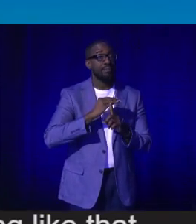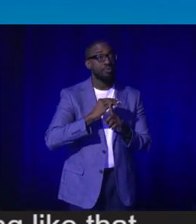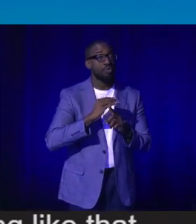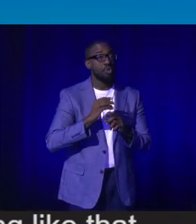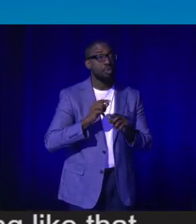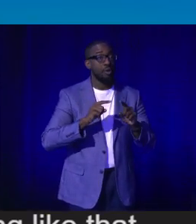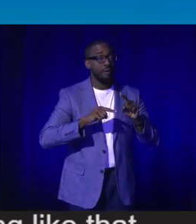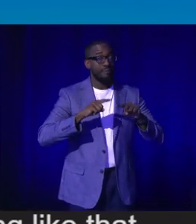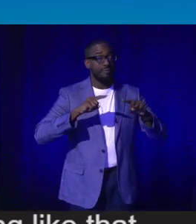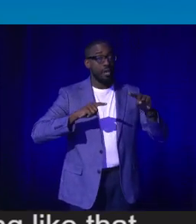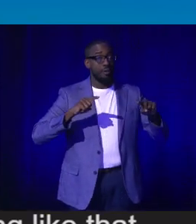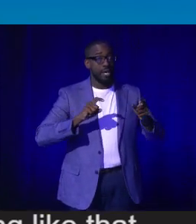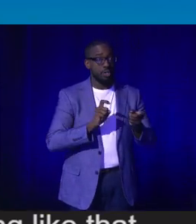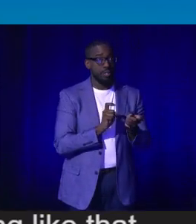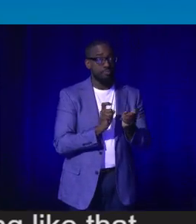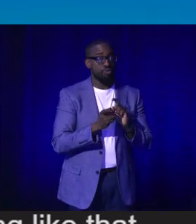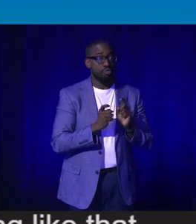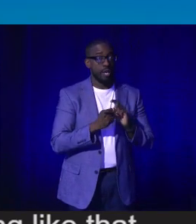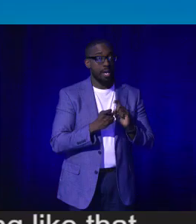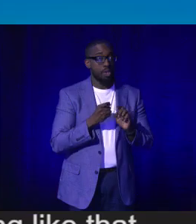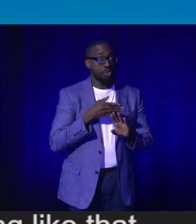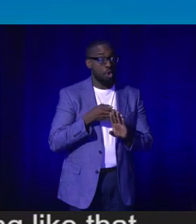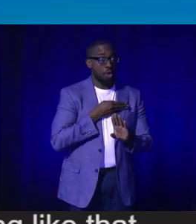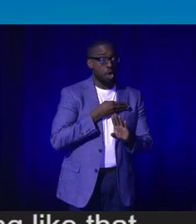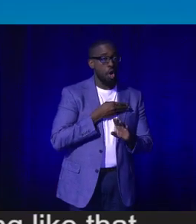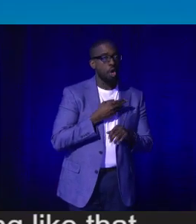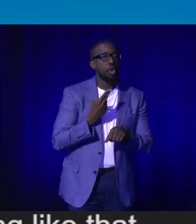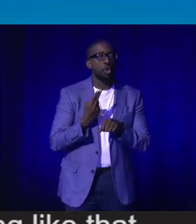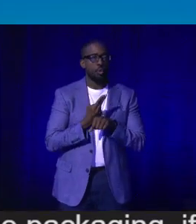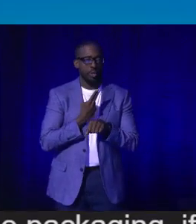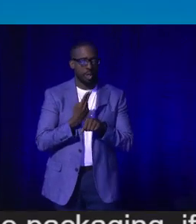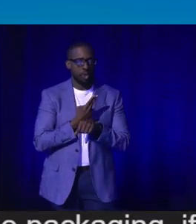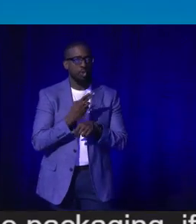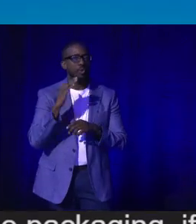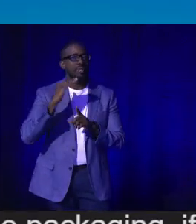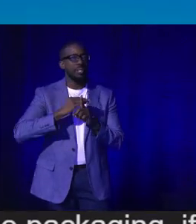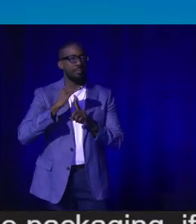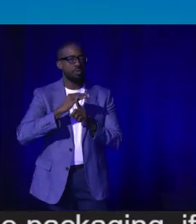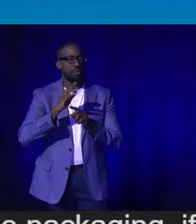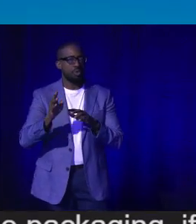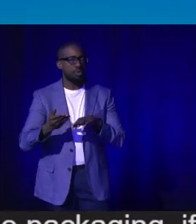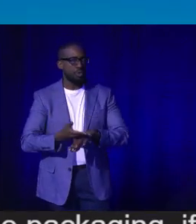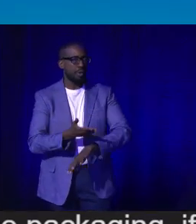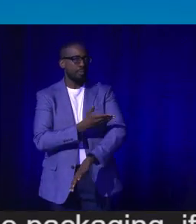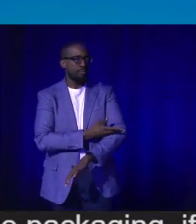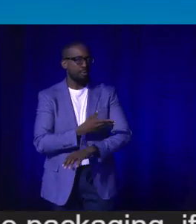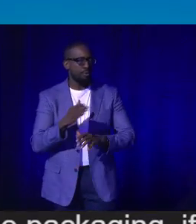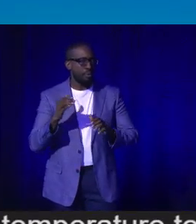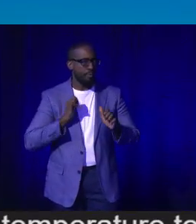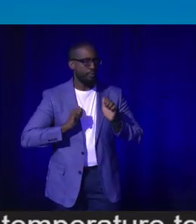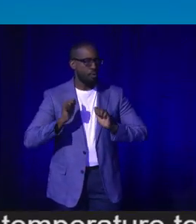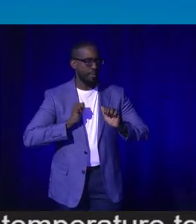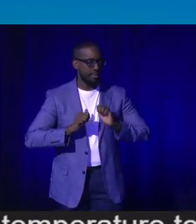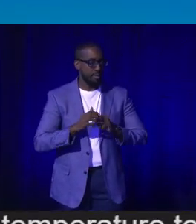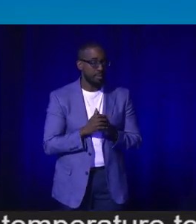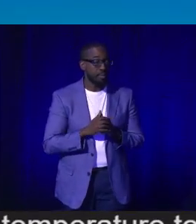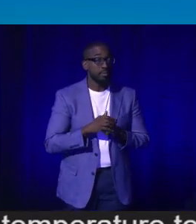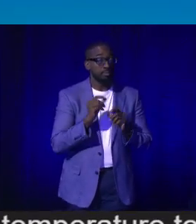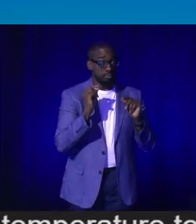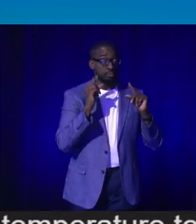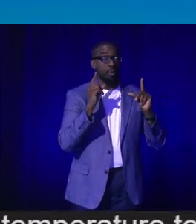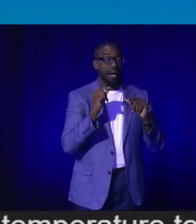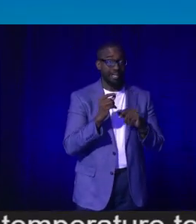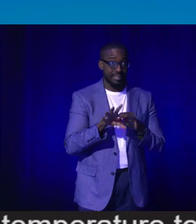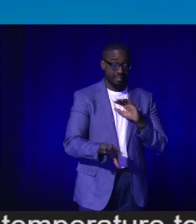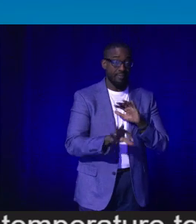early on, we can use the temperature to improve the performance. What we were a little bit surprised to find was that they in